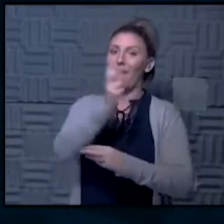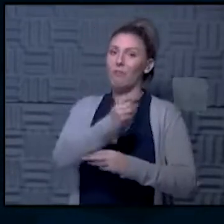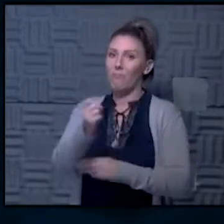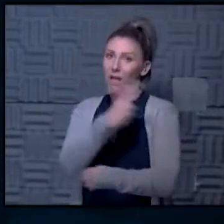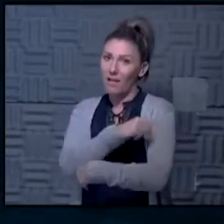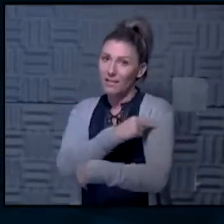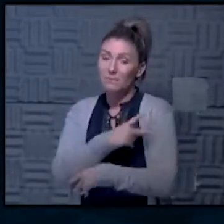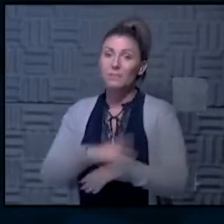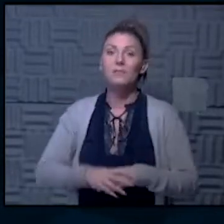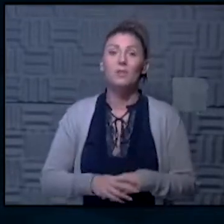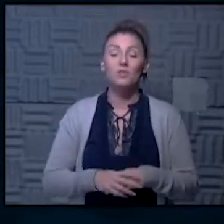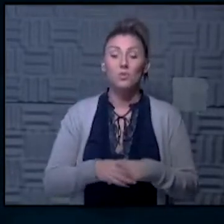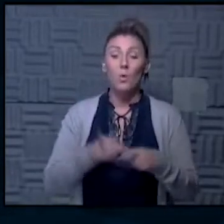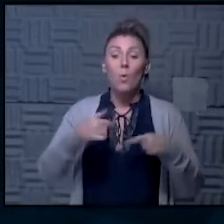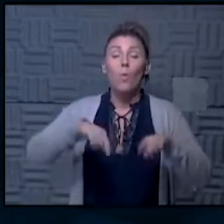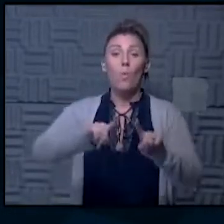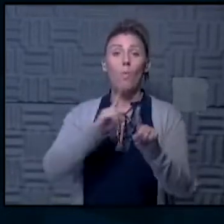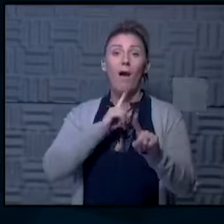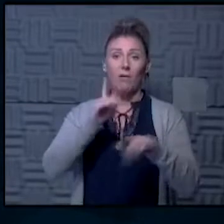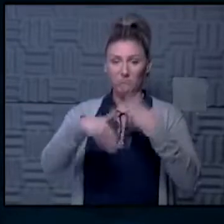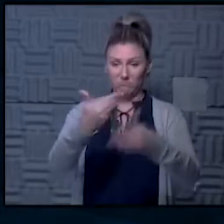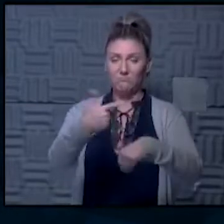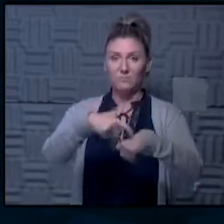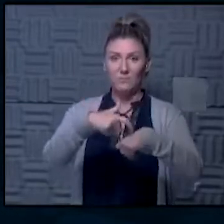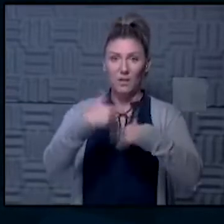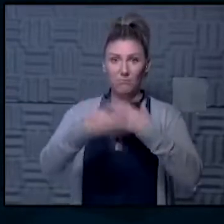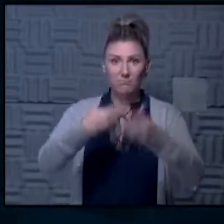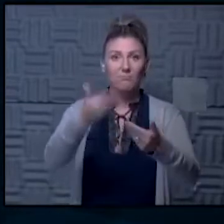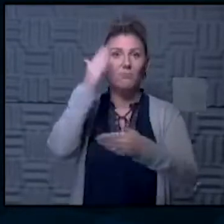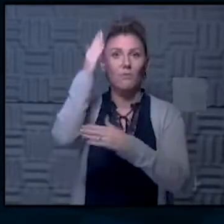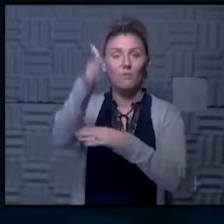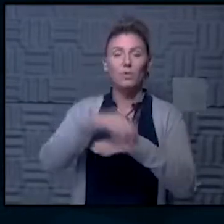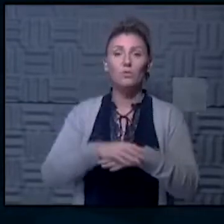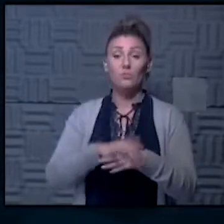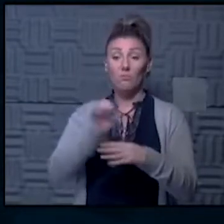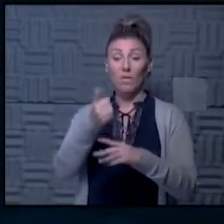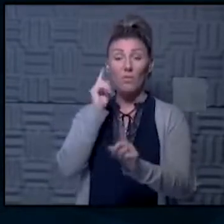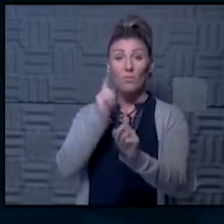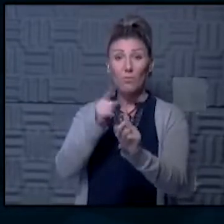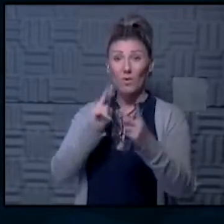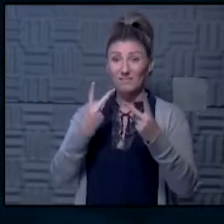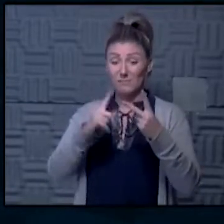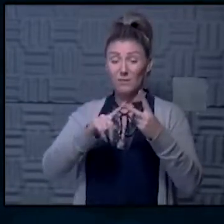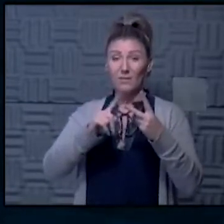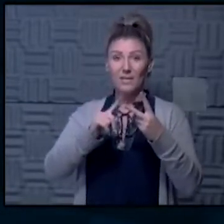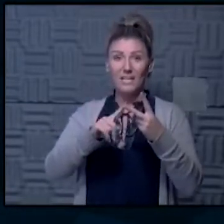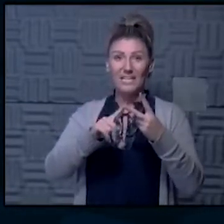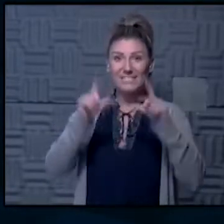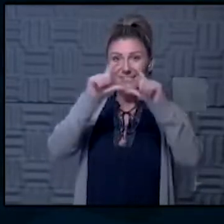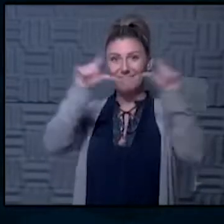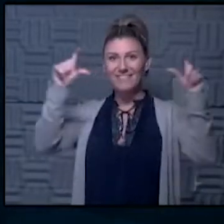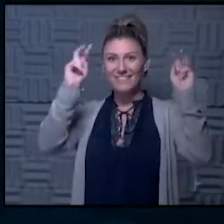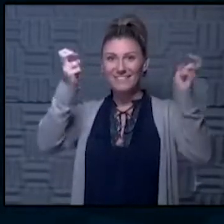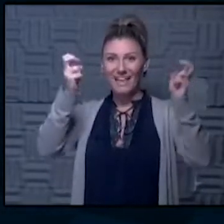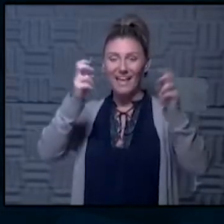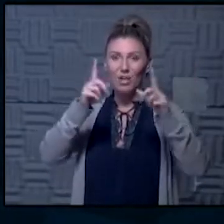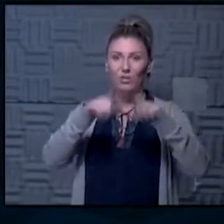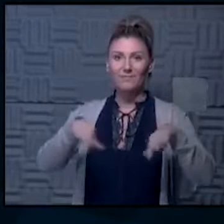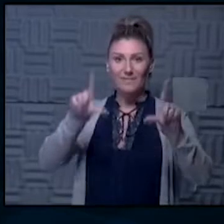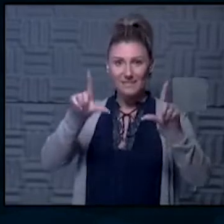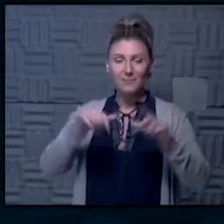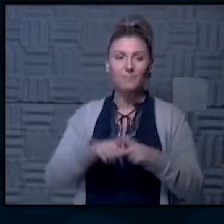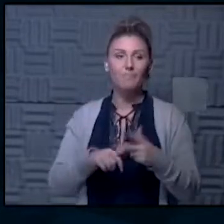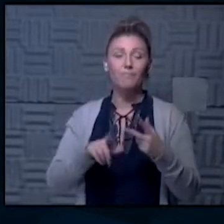hospitalizations as time goes on. The other important point here, I think, and it really is the title of the slide, is